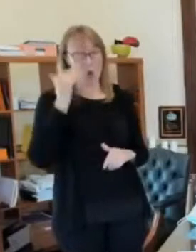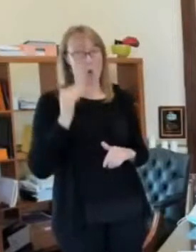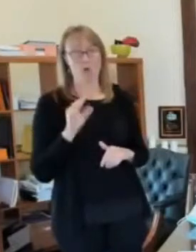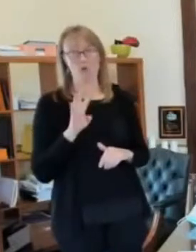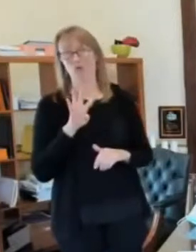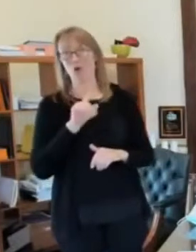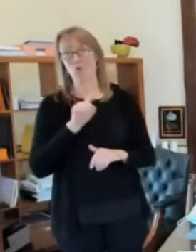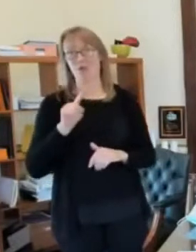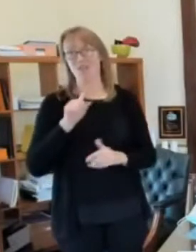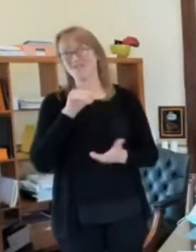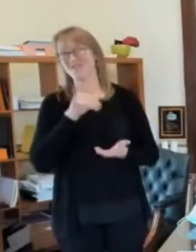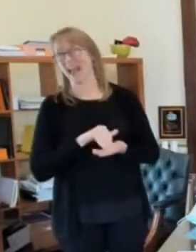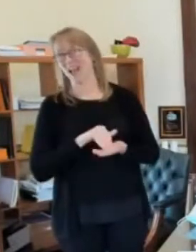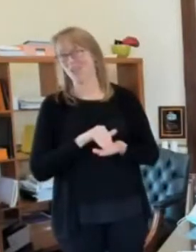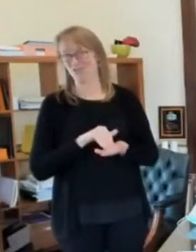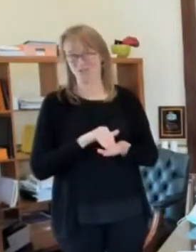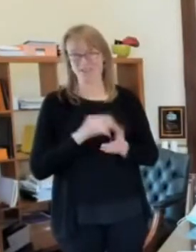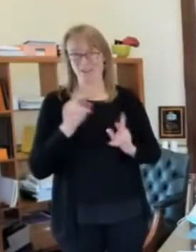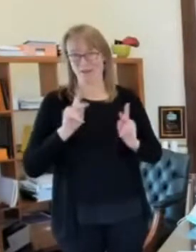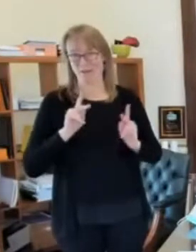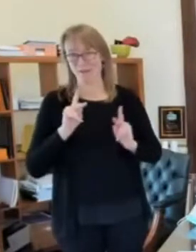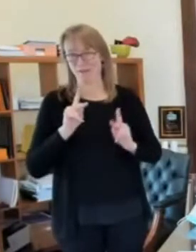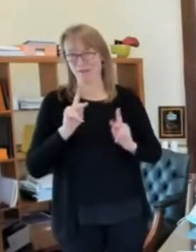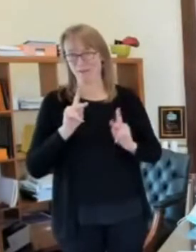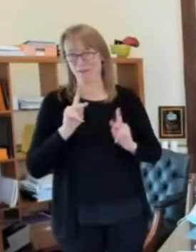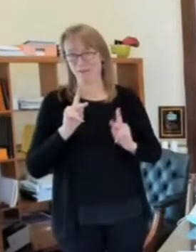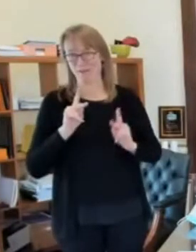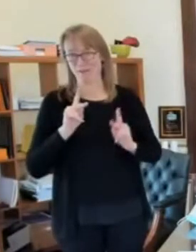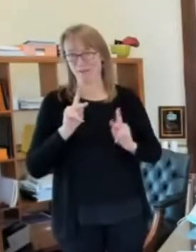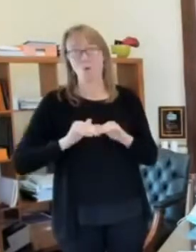65. That's based on recent census estimates.